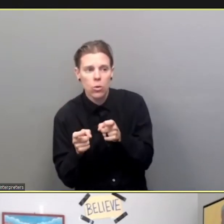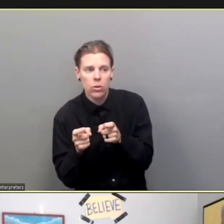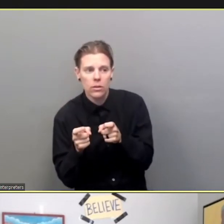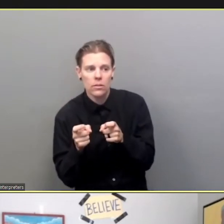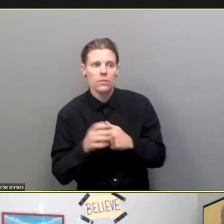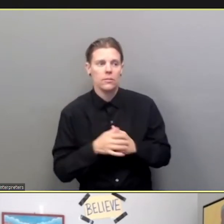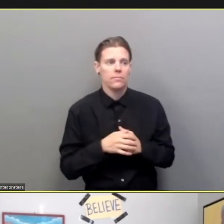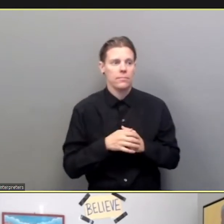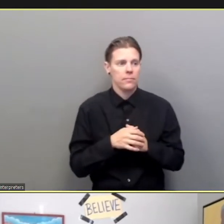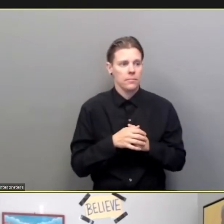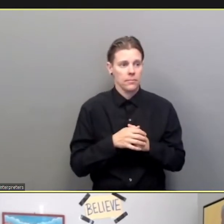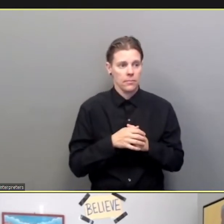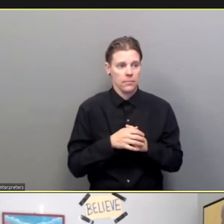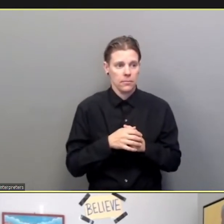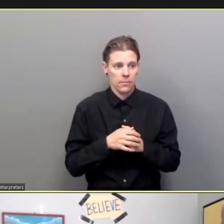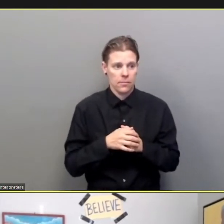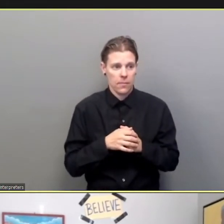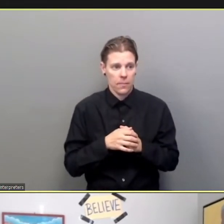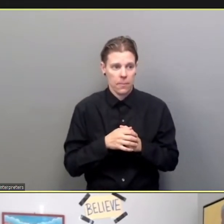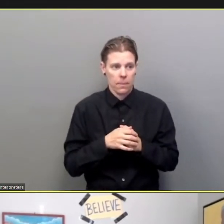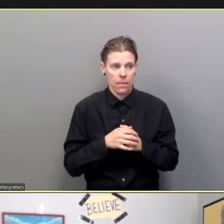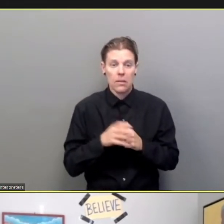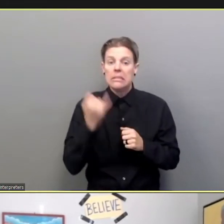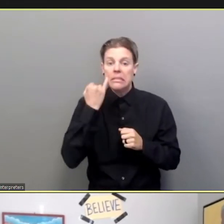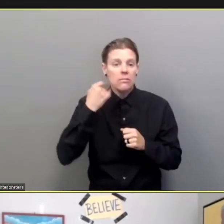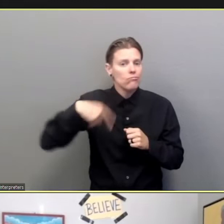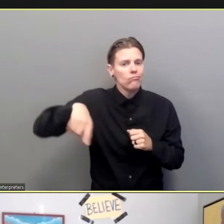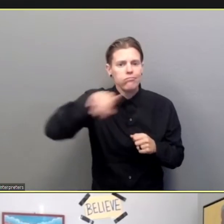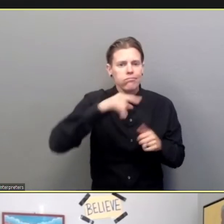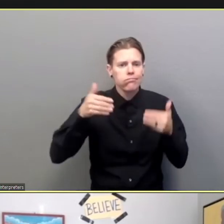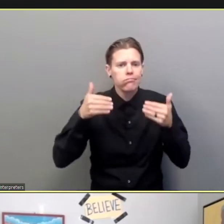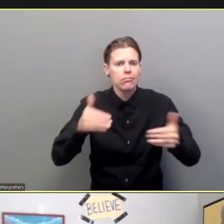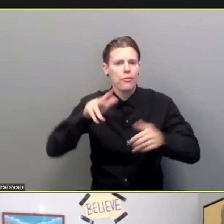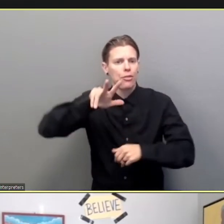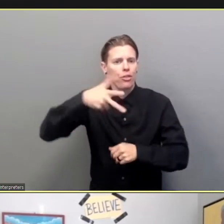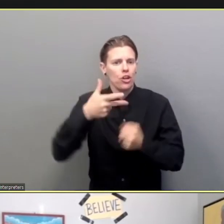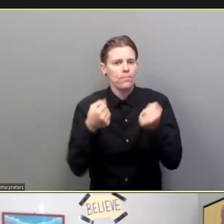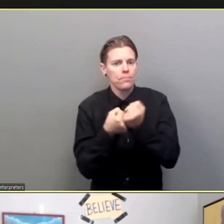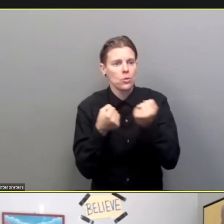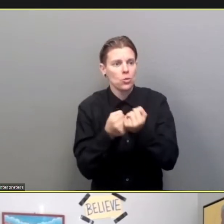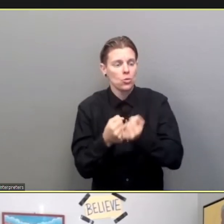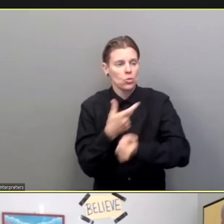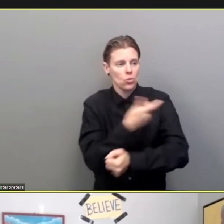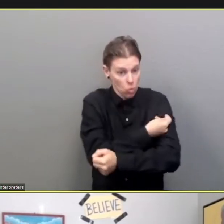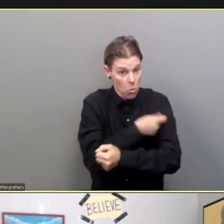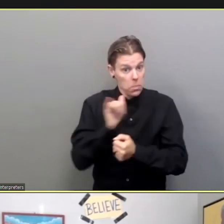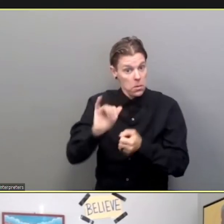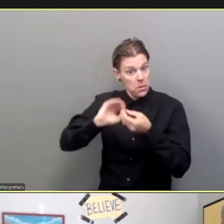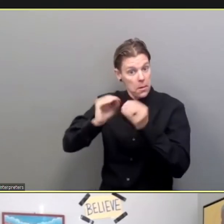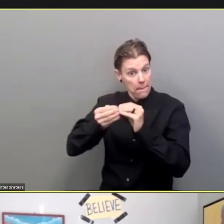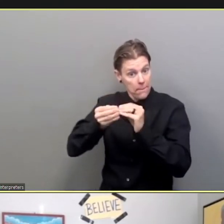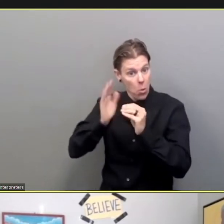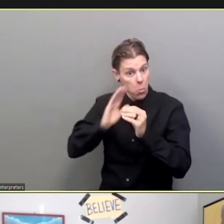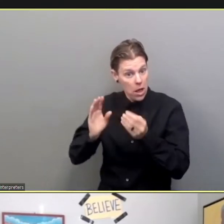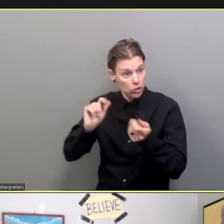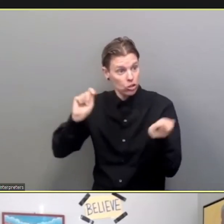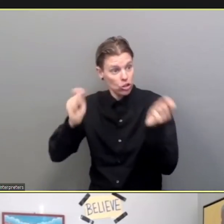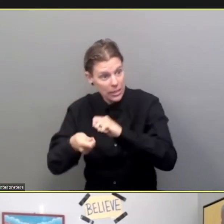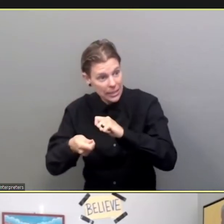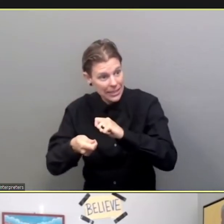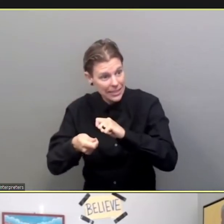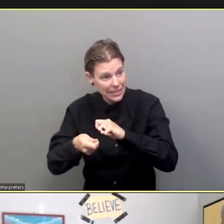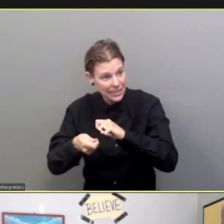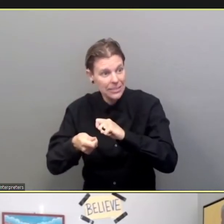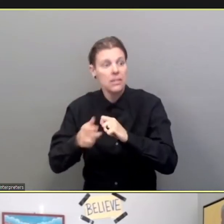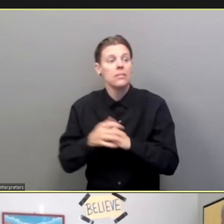what level? Does that make sense? Yeah, no, it does. I think the fundamental core of your question probably is impossible to answer,